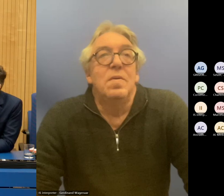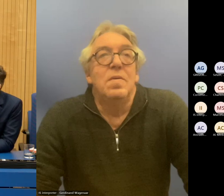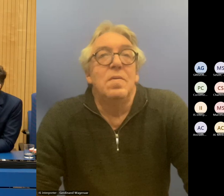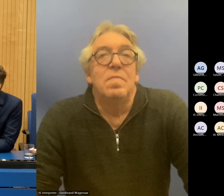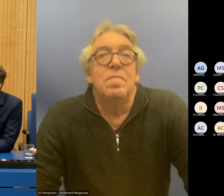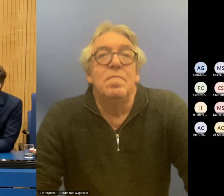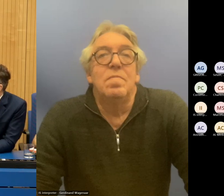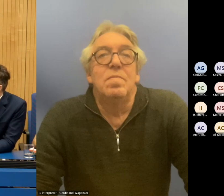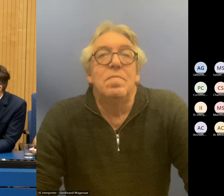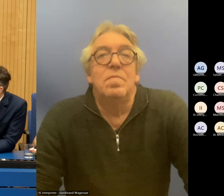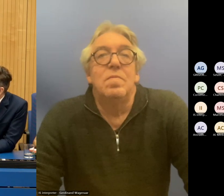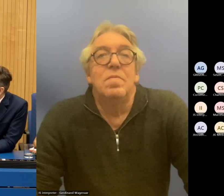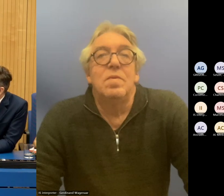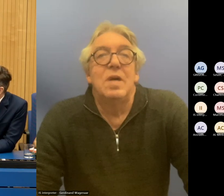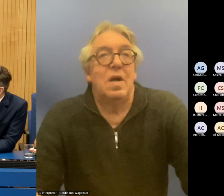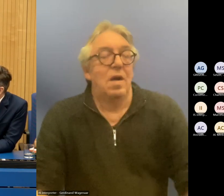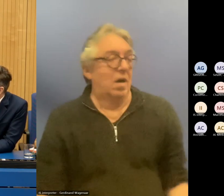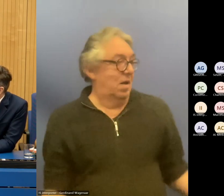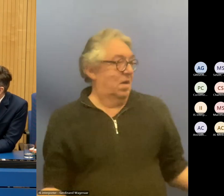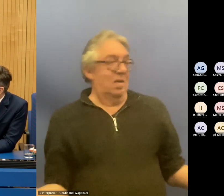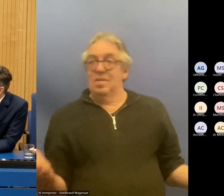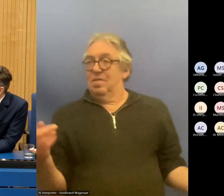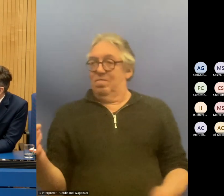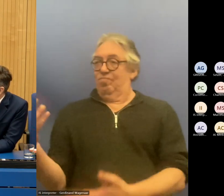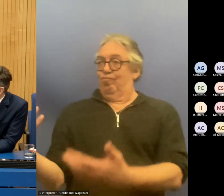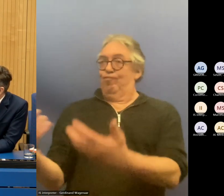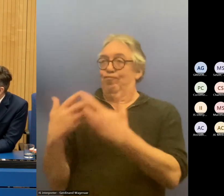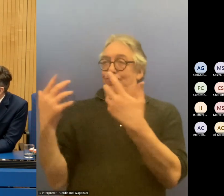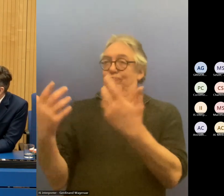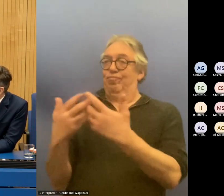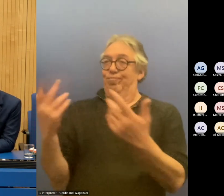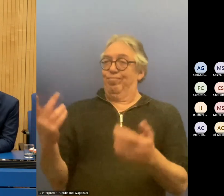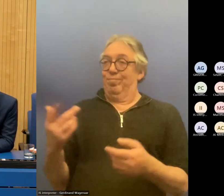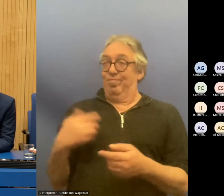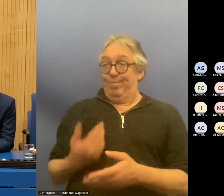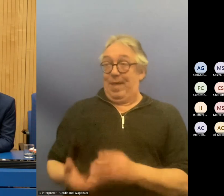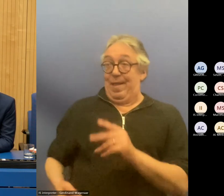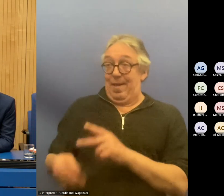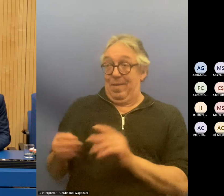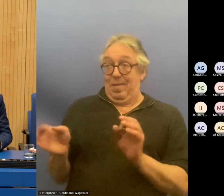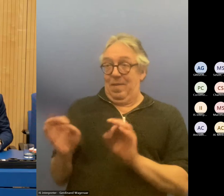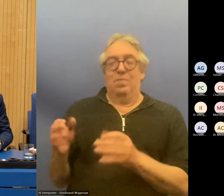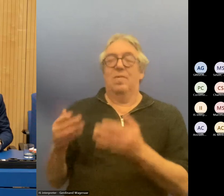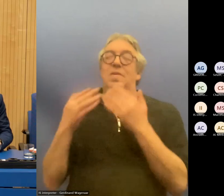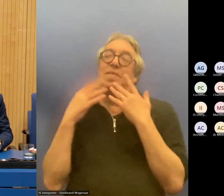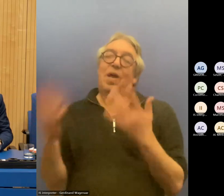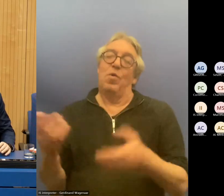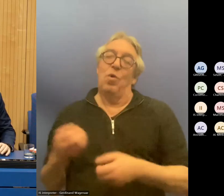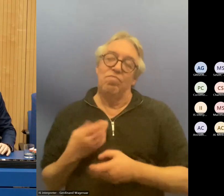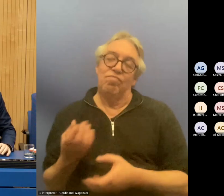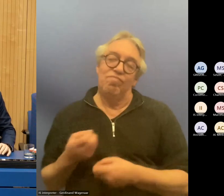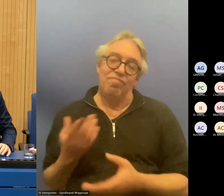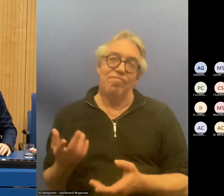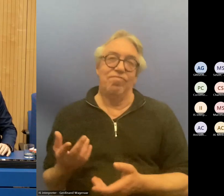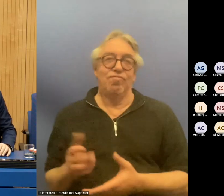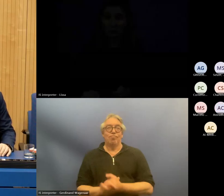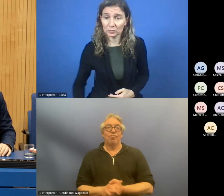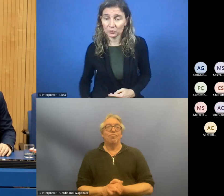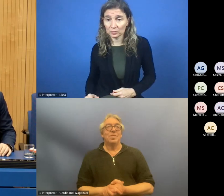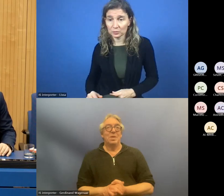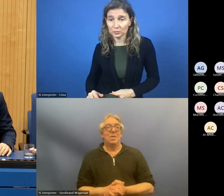It's really hard for me to say anything after that, Ignacia. This is just so, so wonderful. Thank you for sharing that. I think we're all honored to